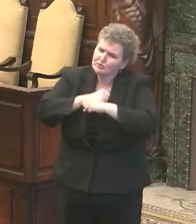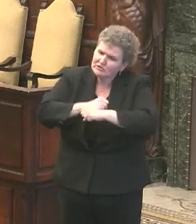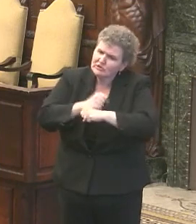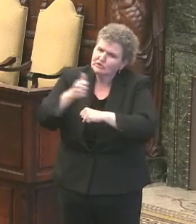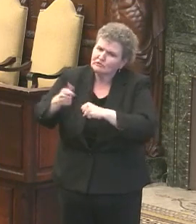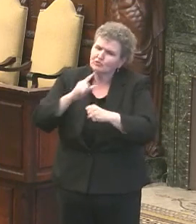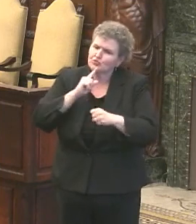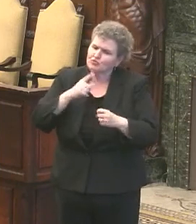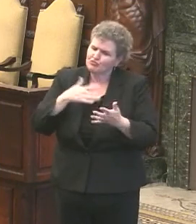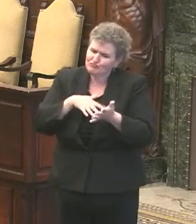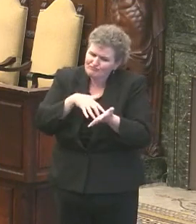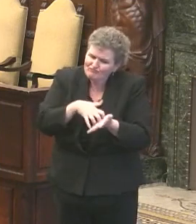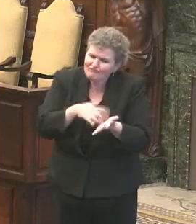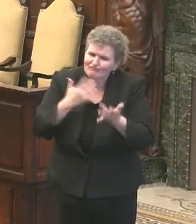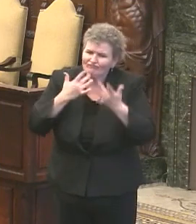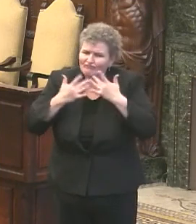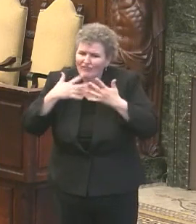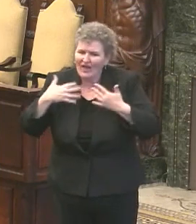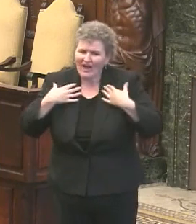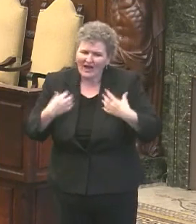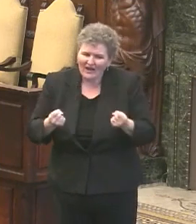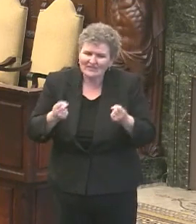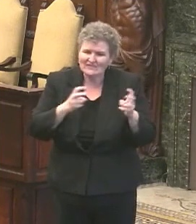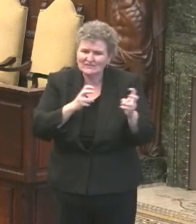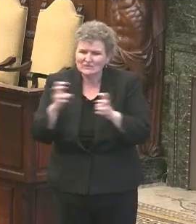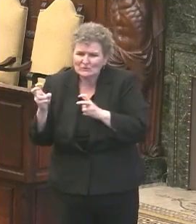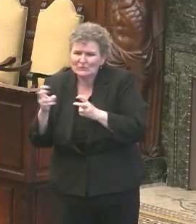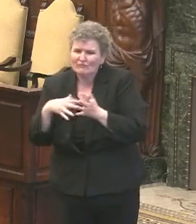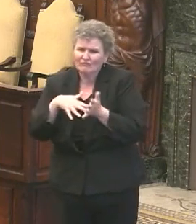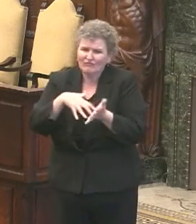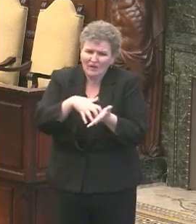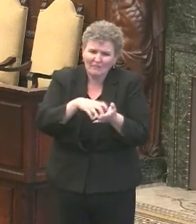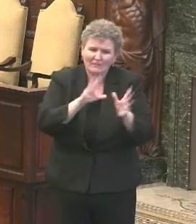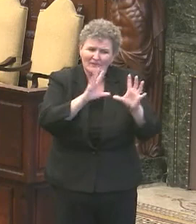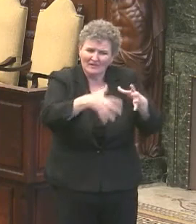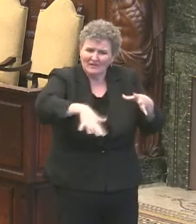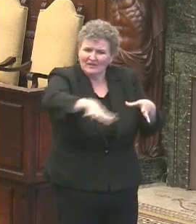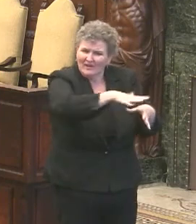vulnerable to this infection, the vulnerable populations. That